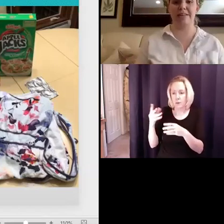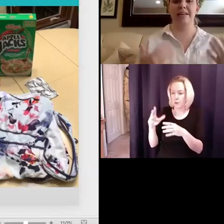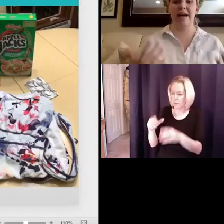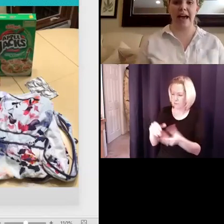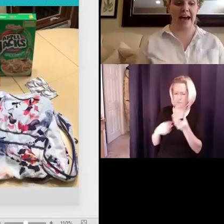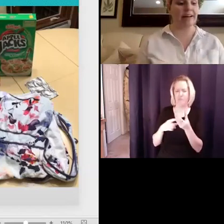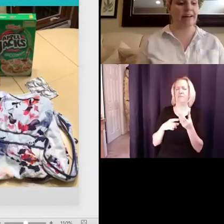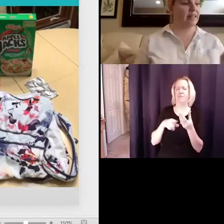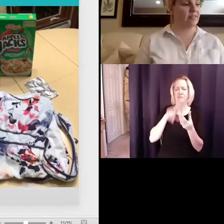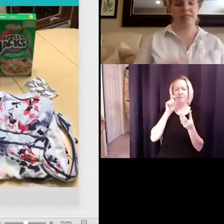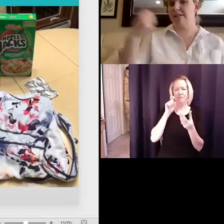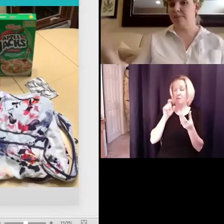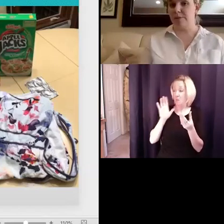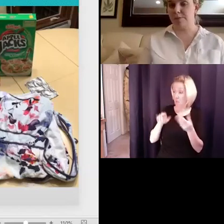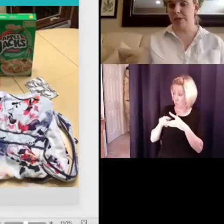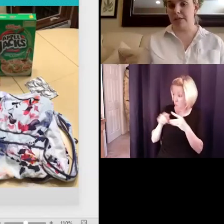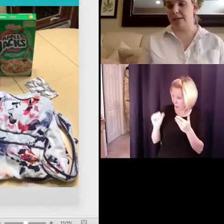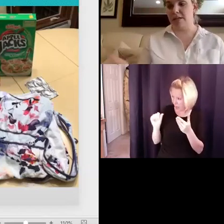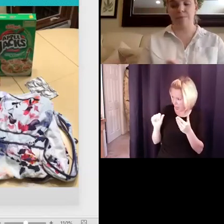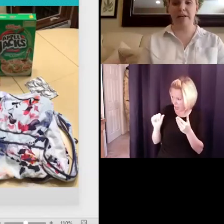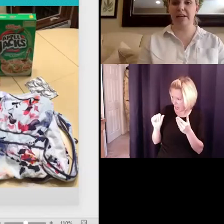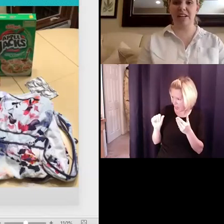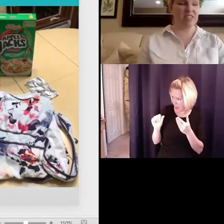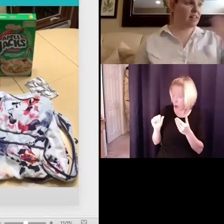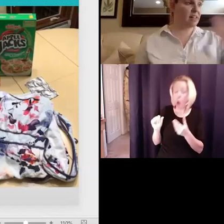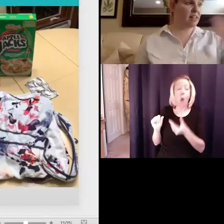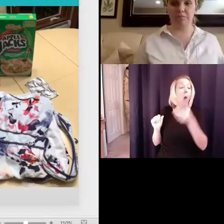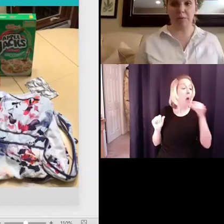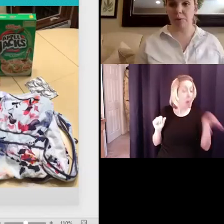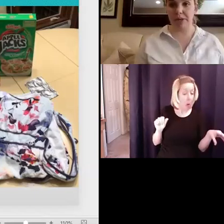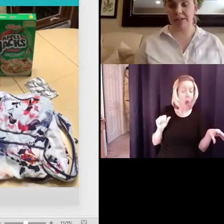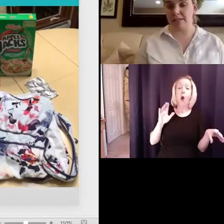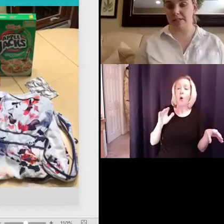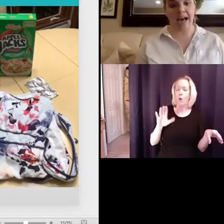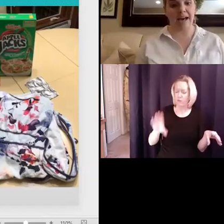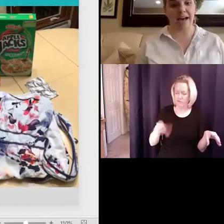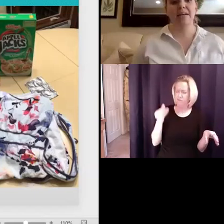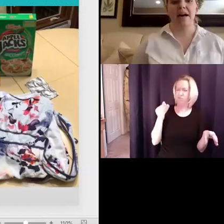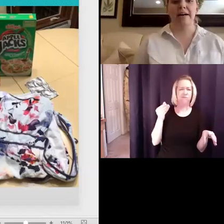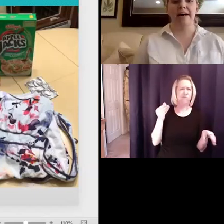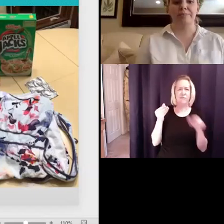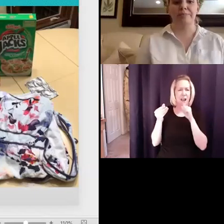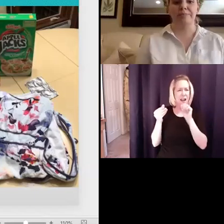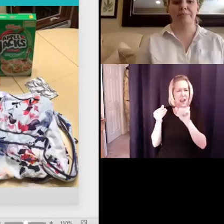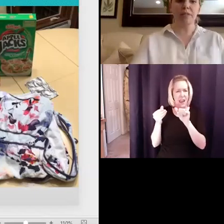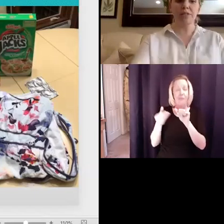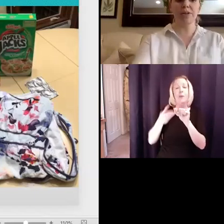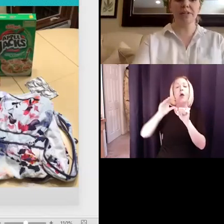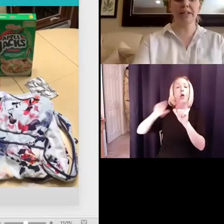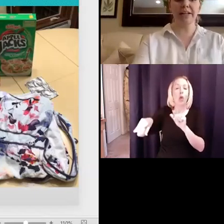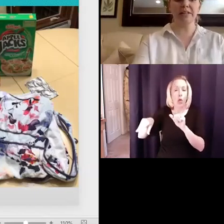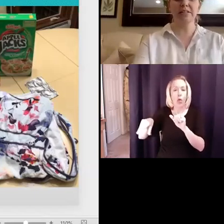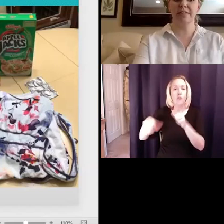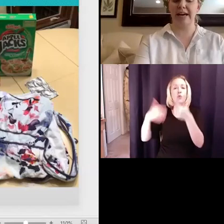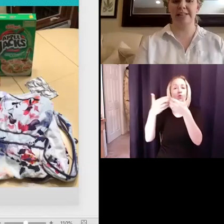with A? If it does, maybe you're putting it in another bucket. If it doesn't, maybe putting it to the side. So I